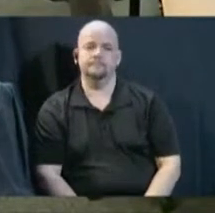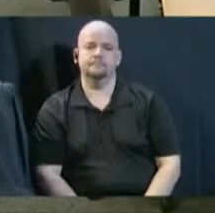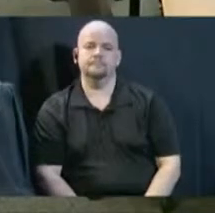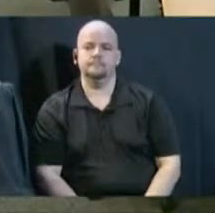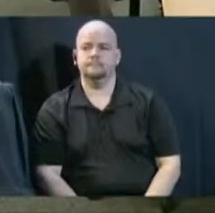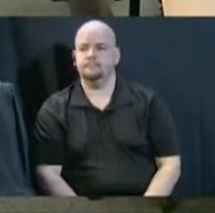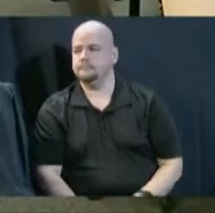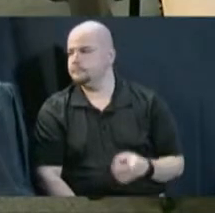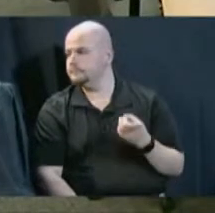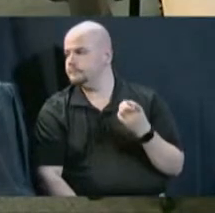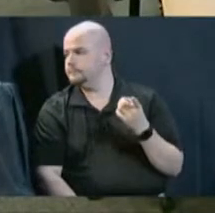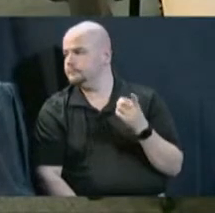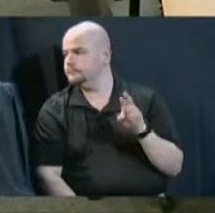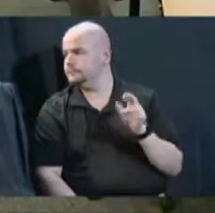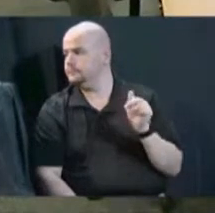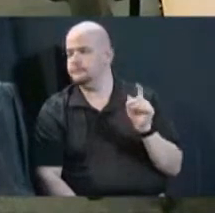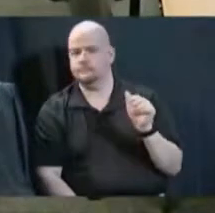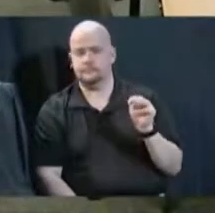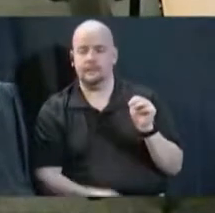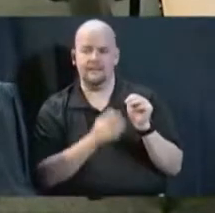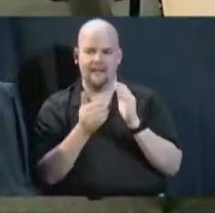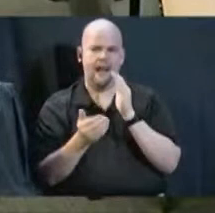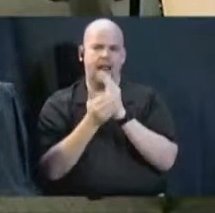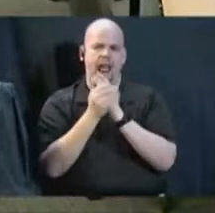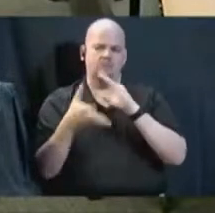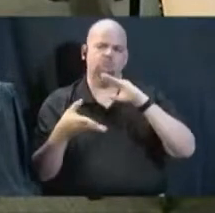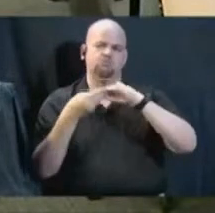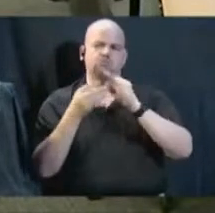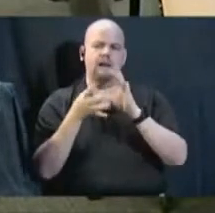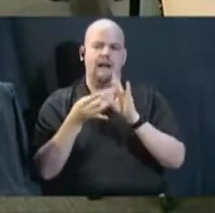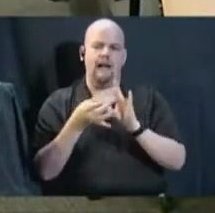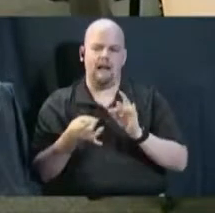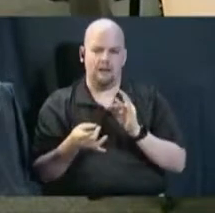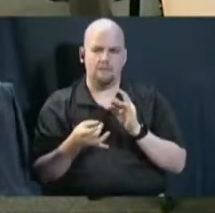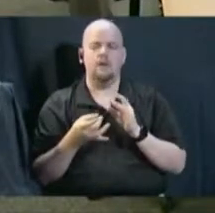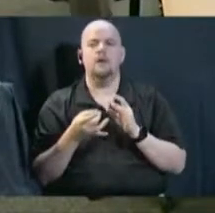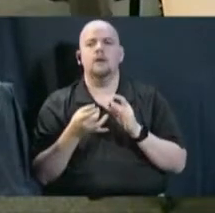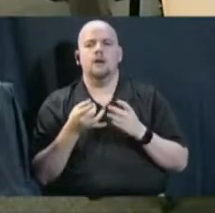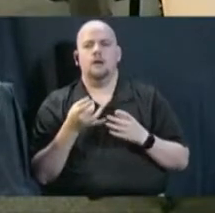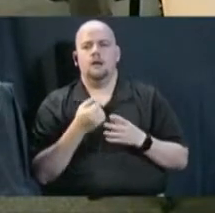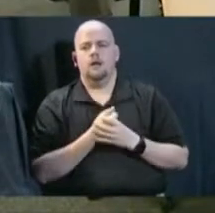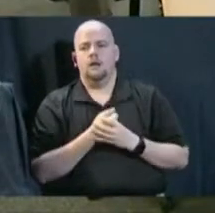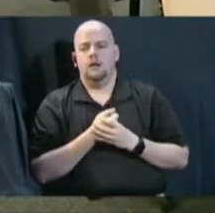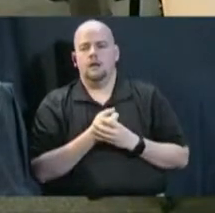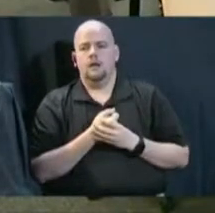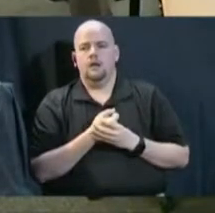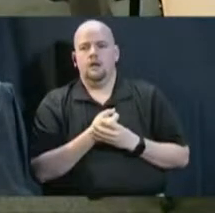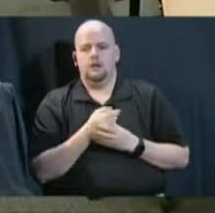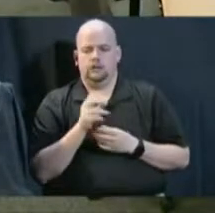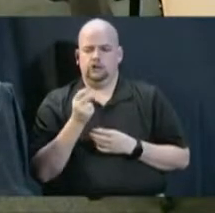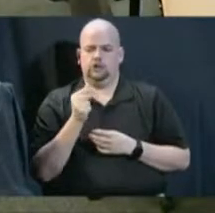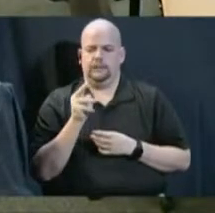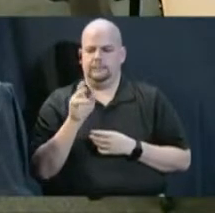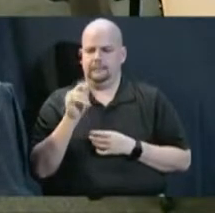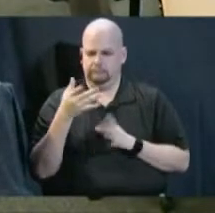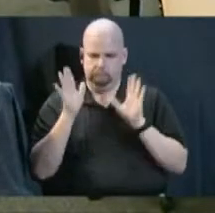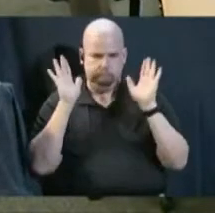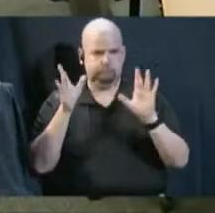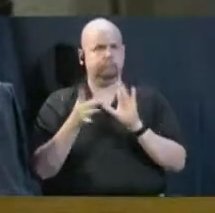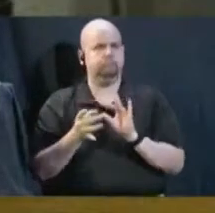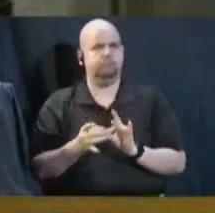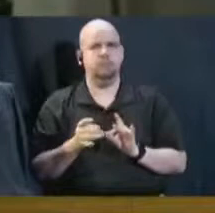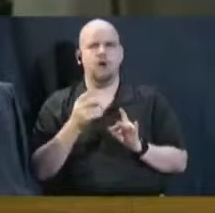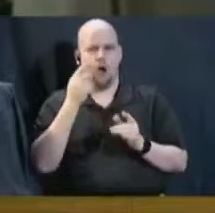If I might make an addendum comment to one of James' excellent slides, the